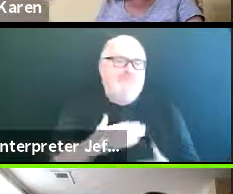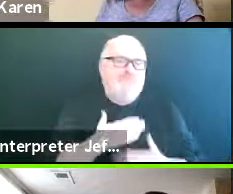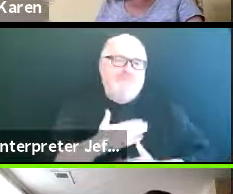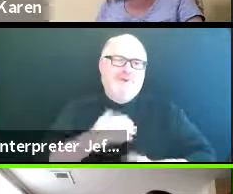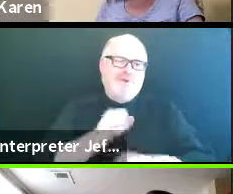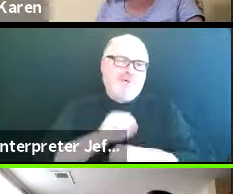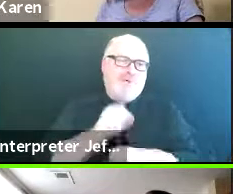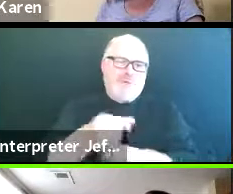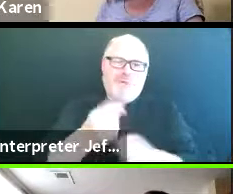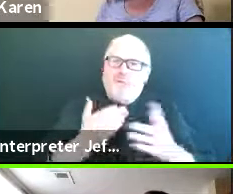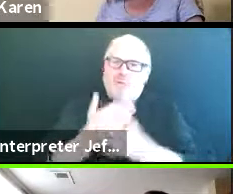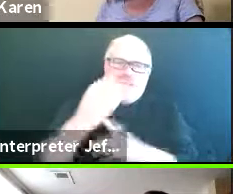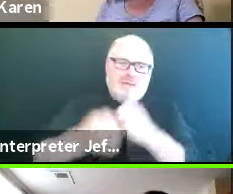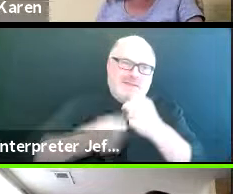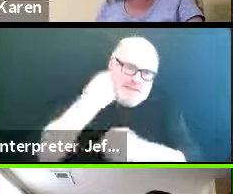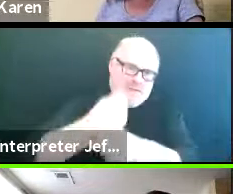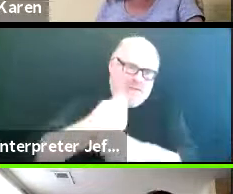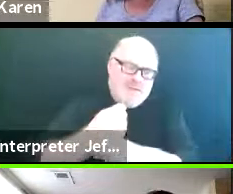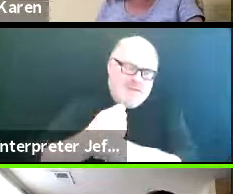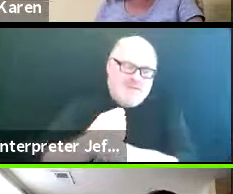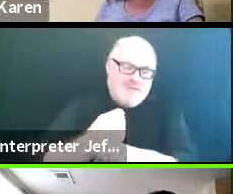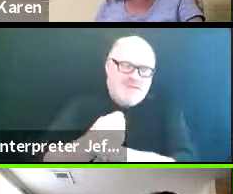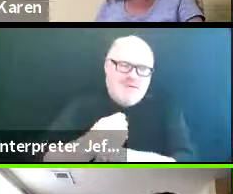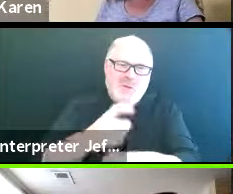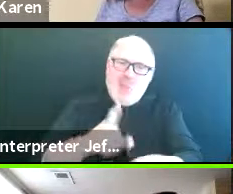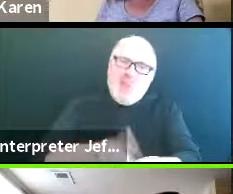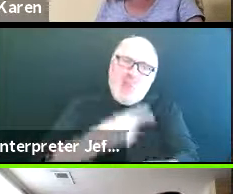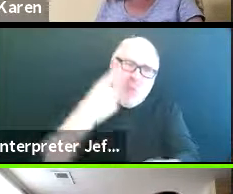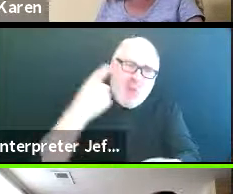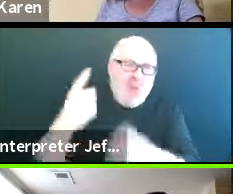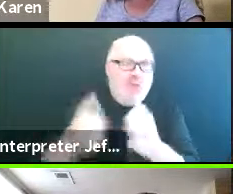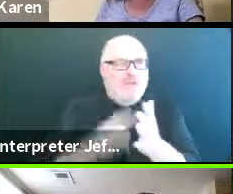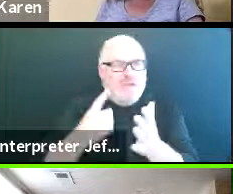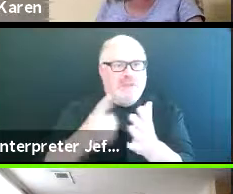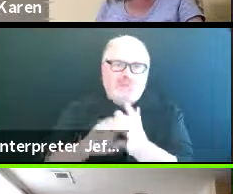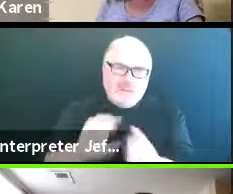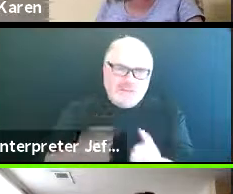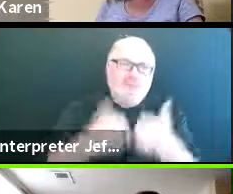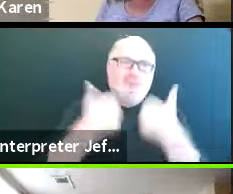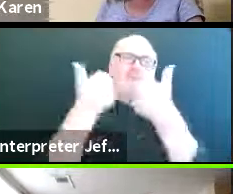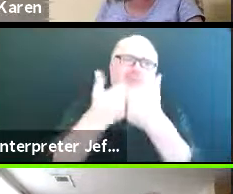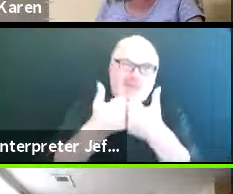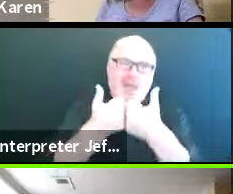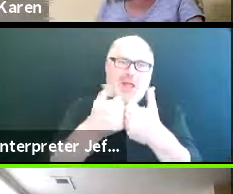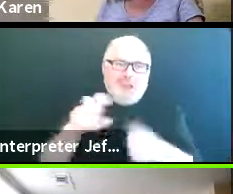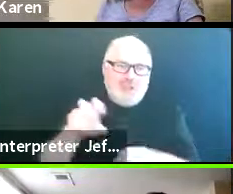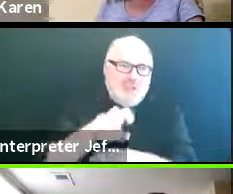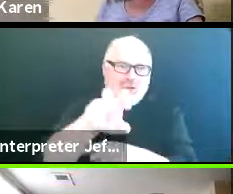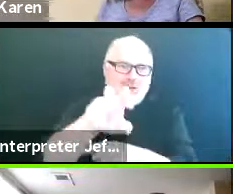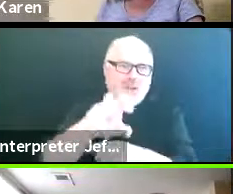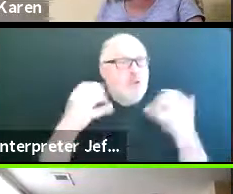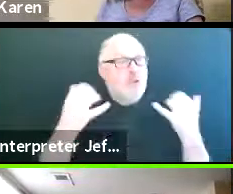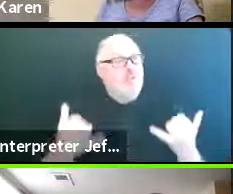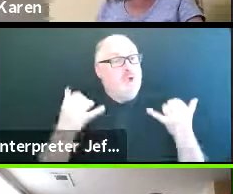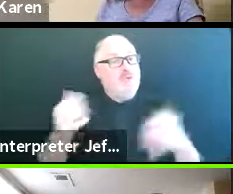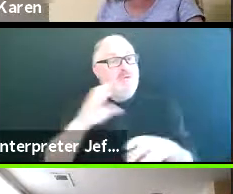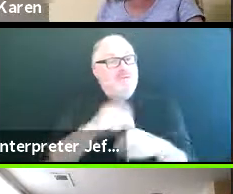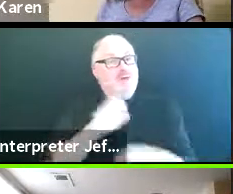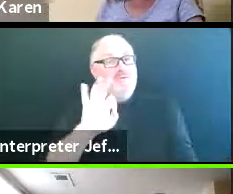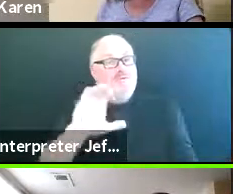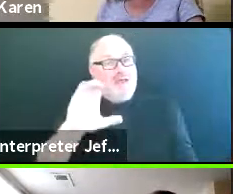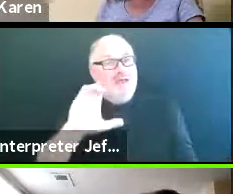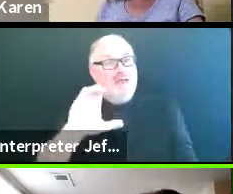over the last several years. It's been a long and sometimes bumpy road. Dr. Weir is currently on the faculty at